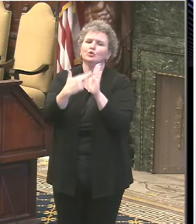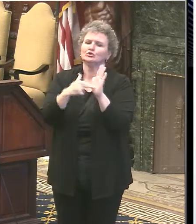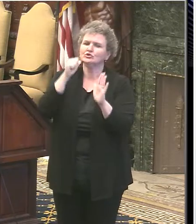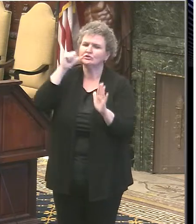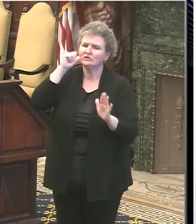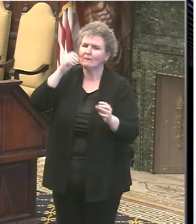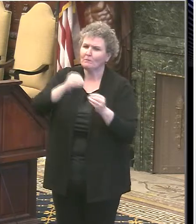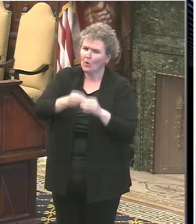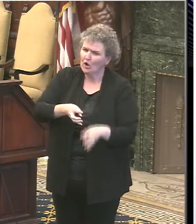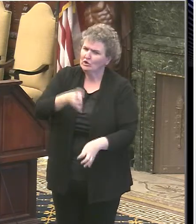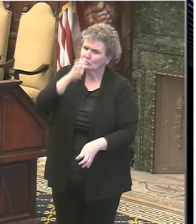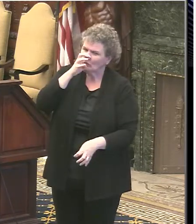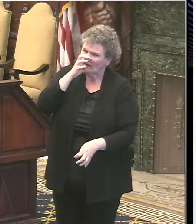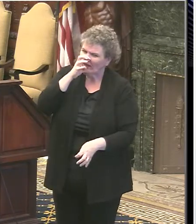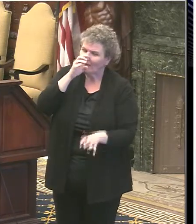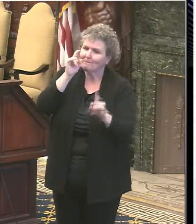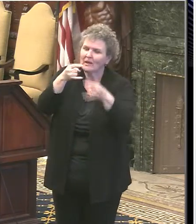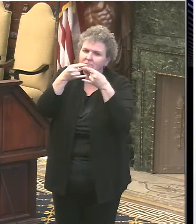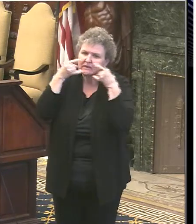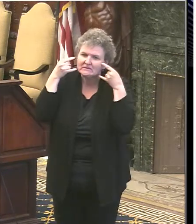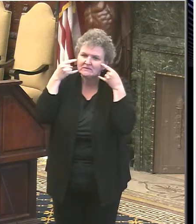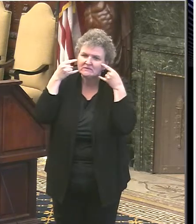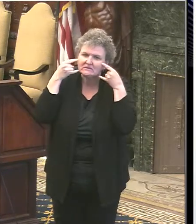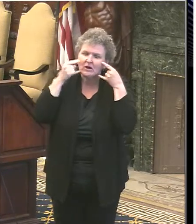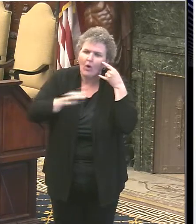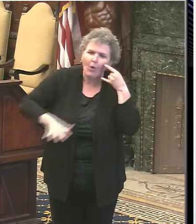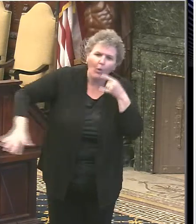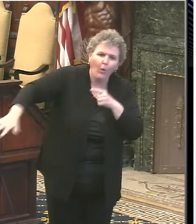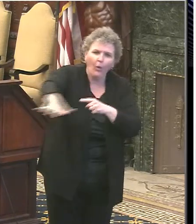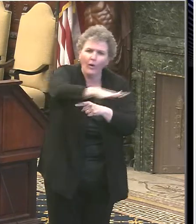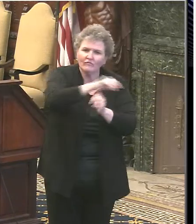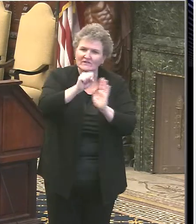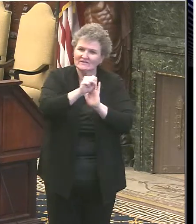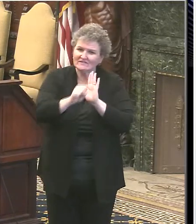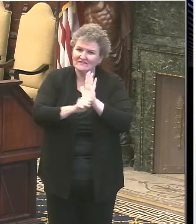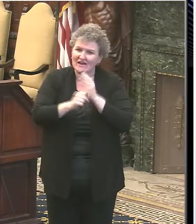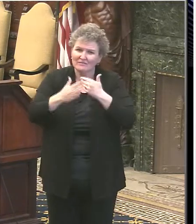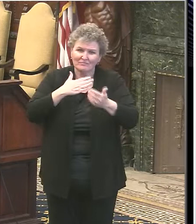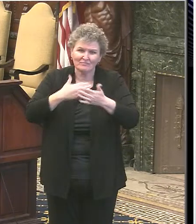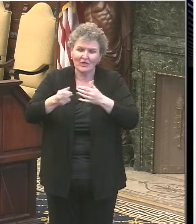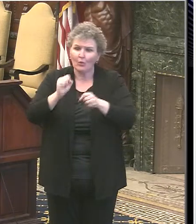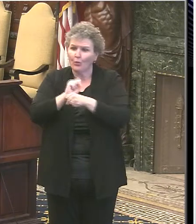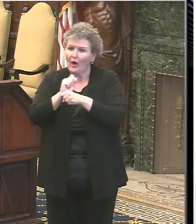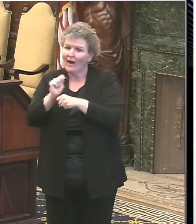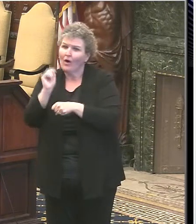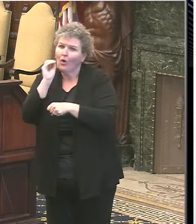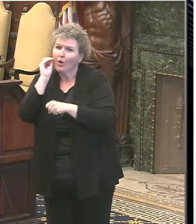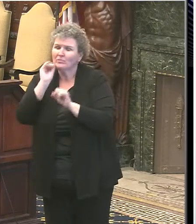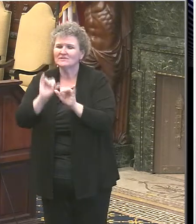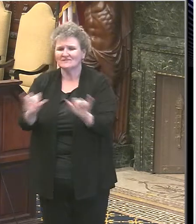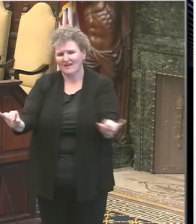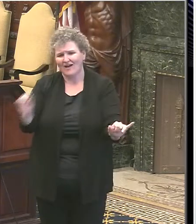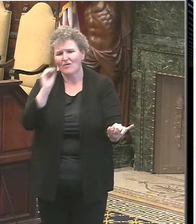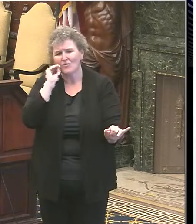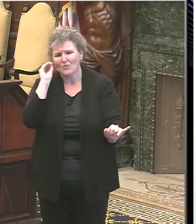mandate to wear masks in the state as a whole, a requirement for people to work from home unless it's impossible for them to work from